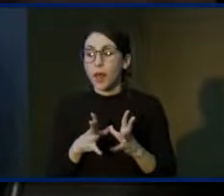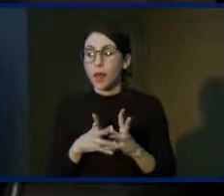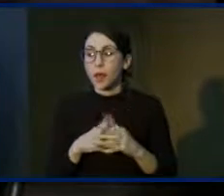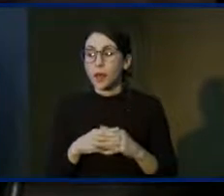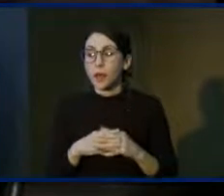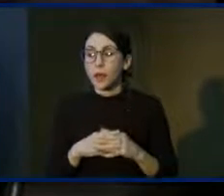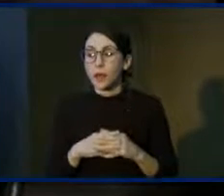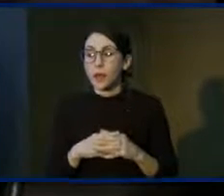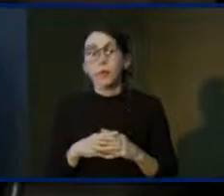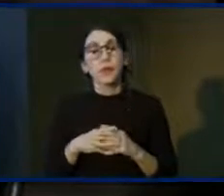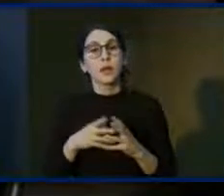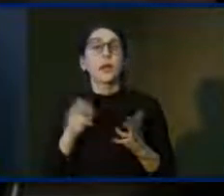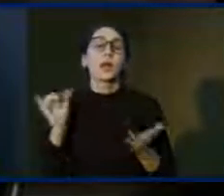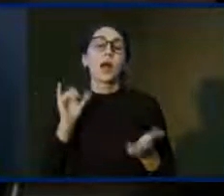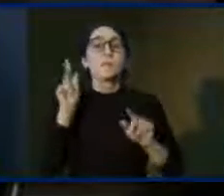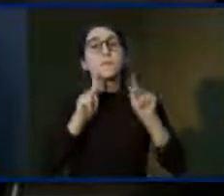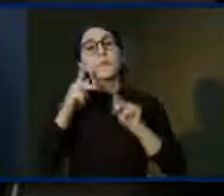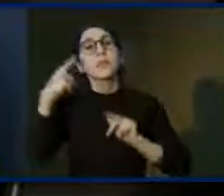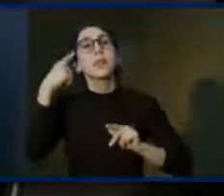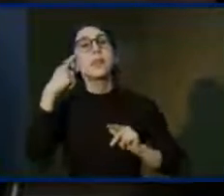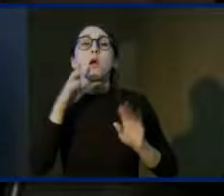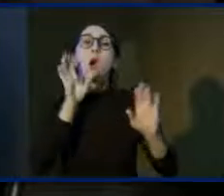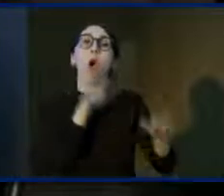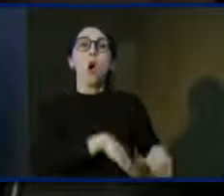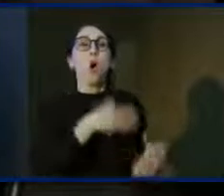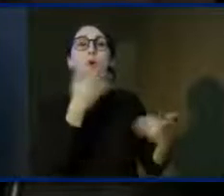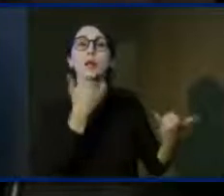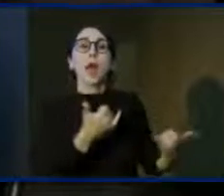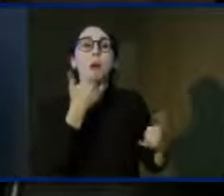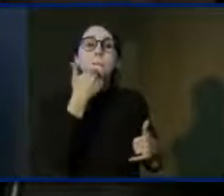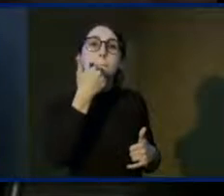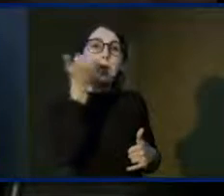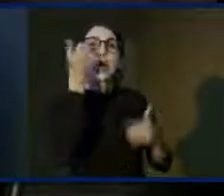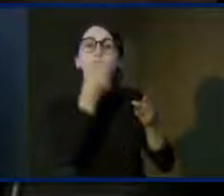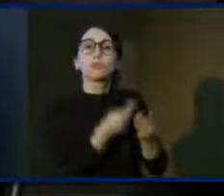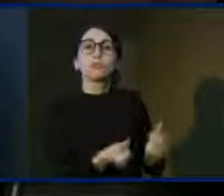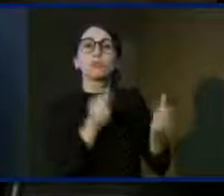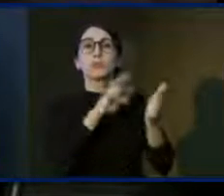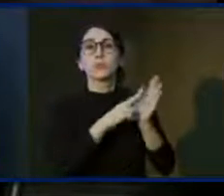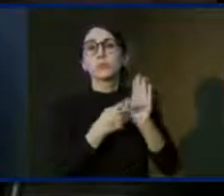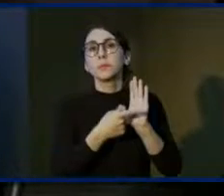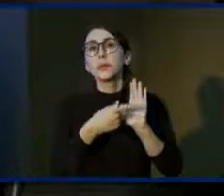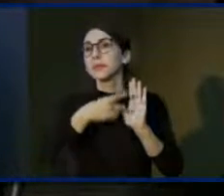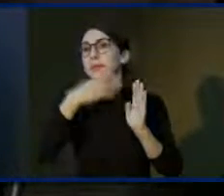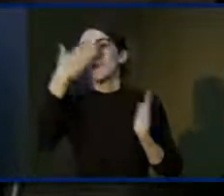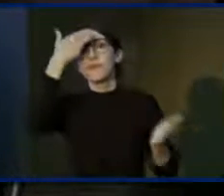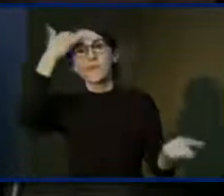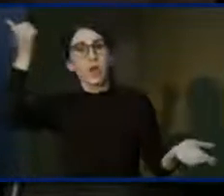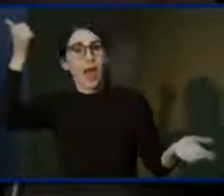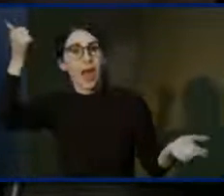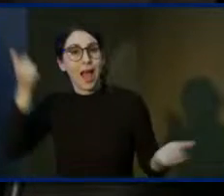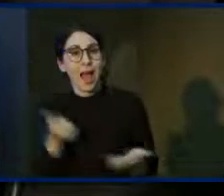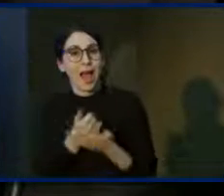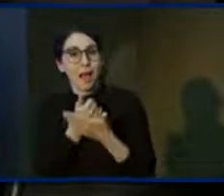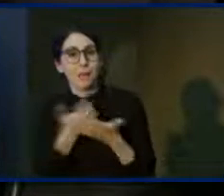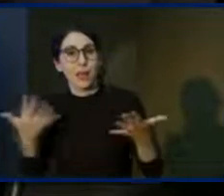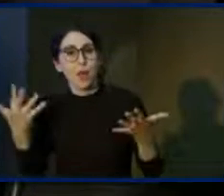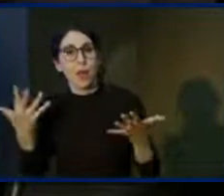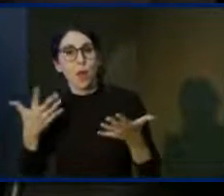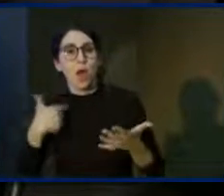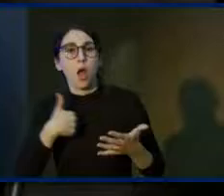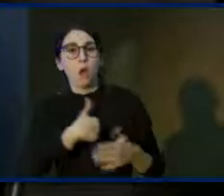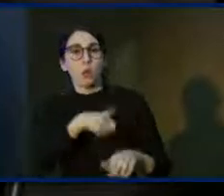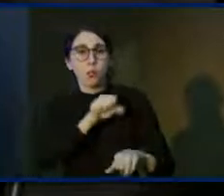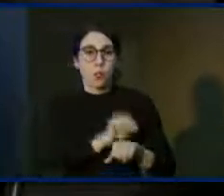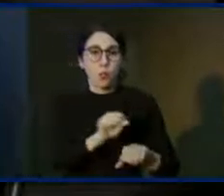things are better now, and then we can move forward, and we have forgotten what we learned at that table in